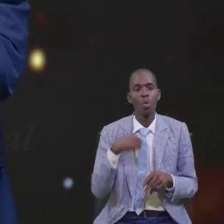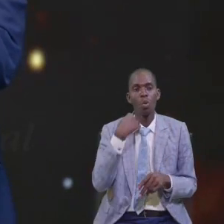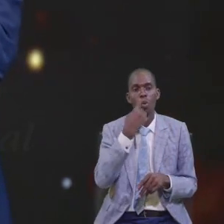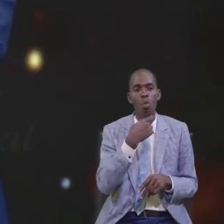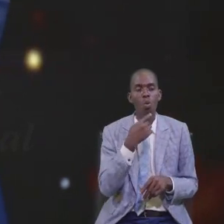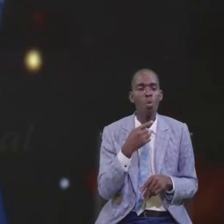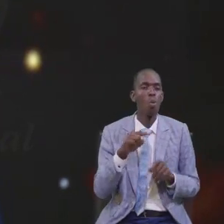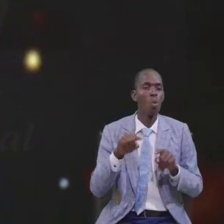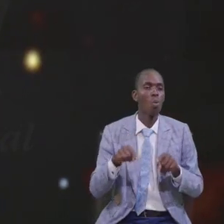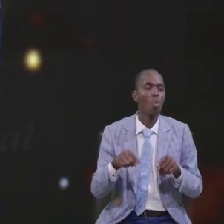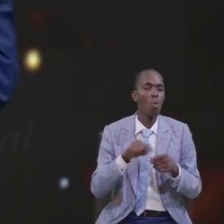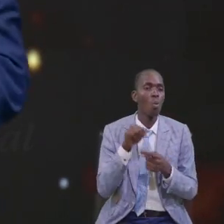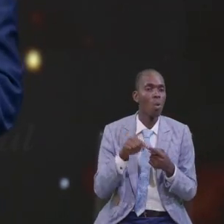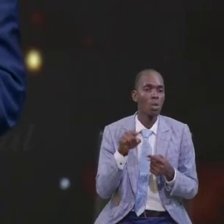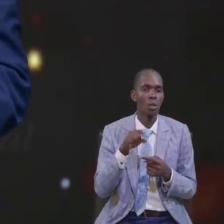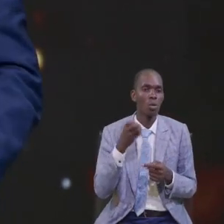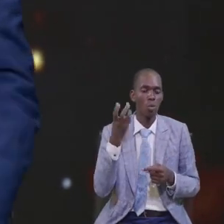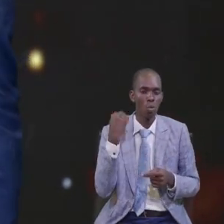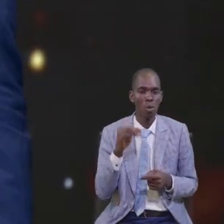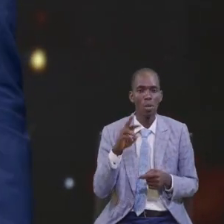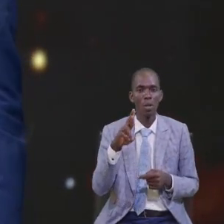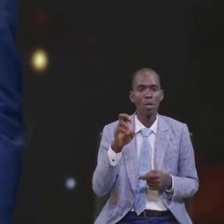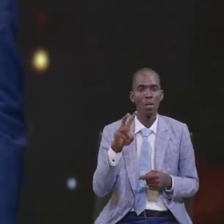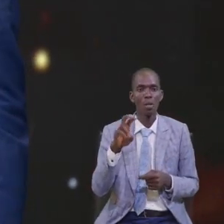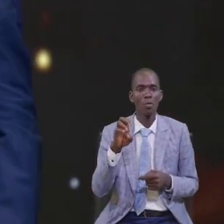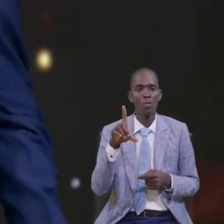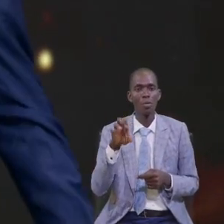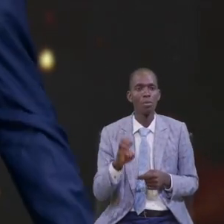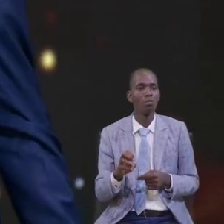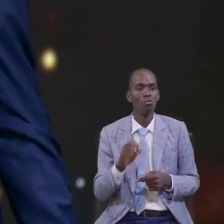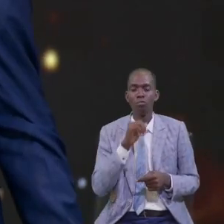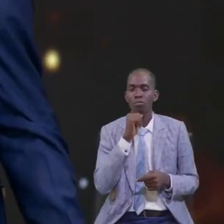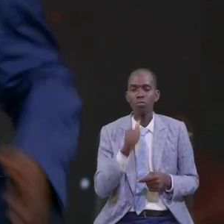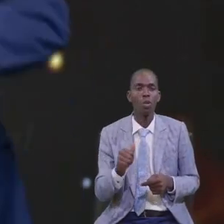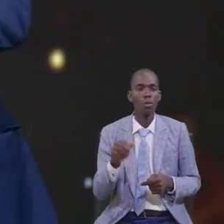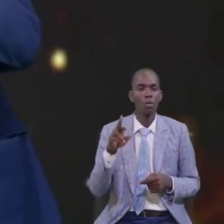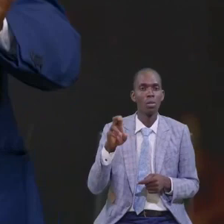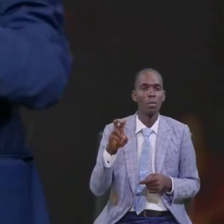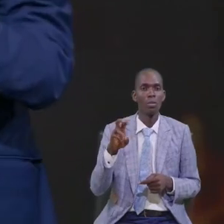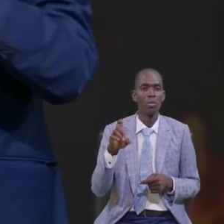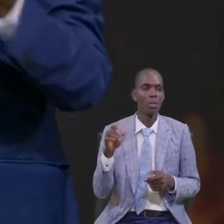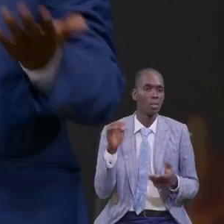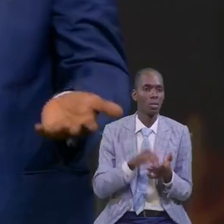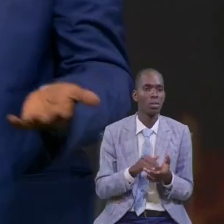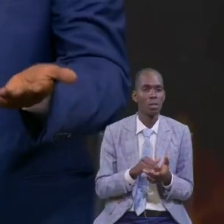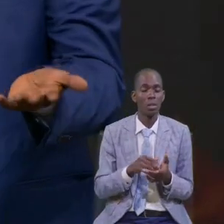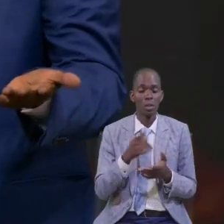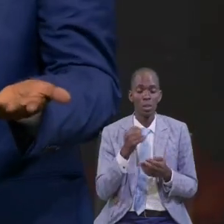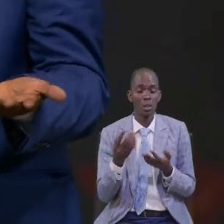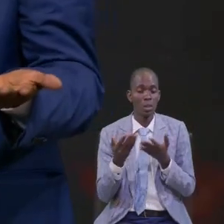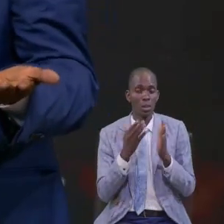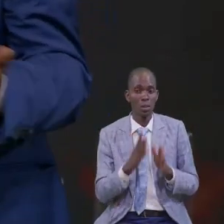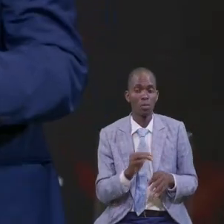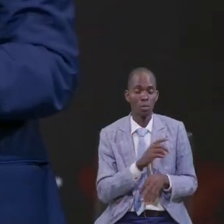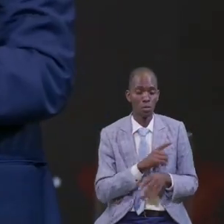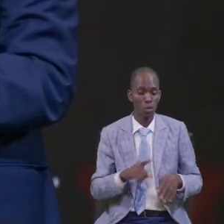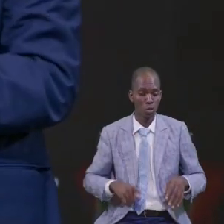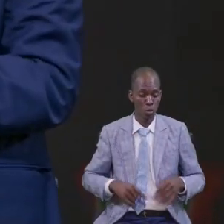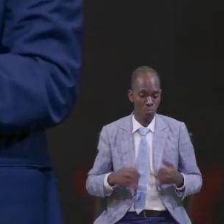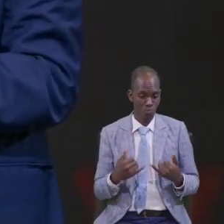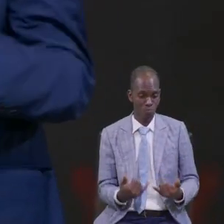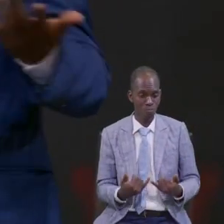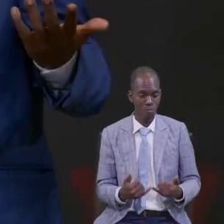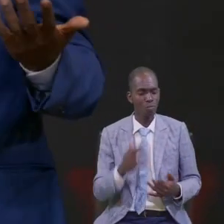when he was reviled, he reviled not again. The servants of the Lord, present day servants, do